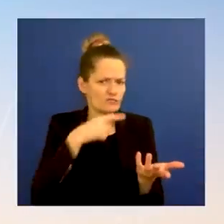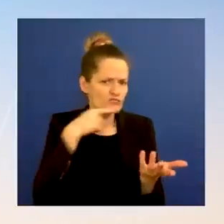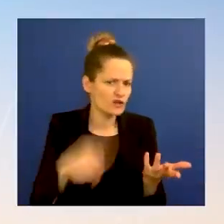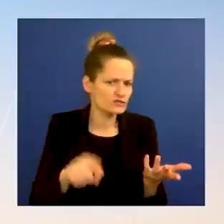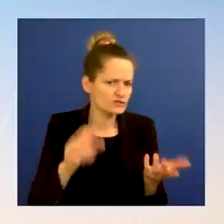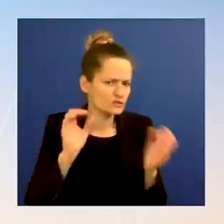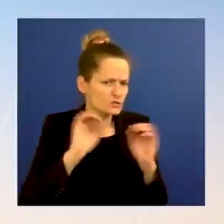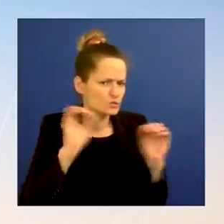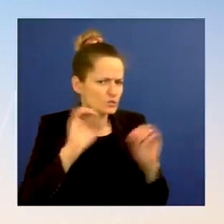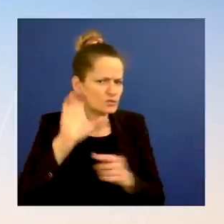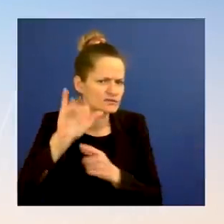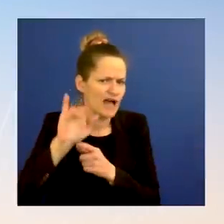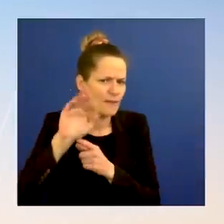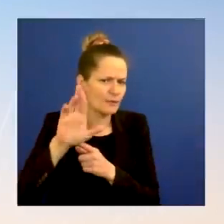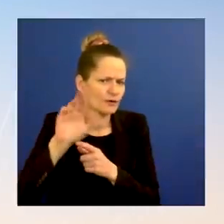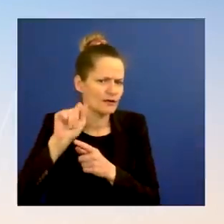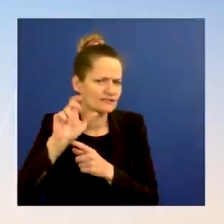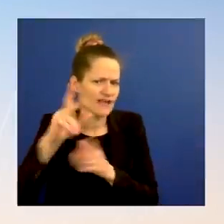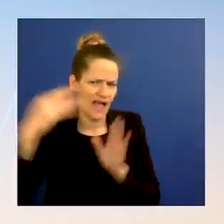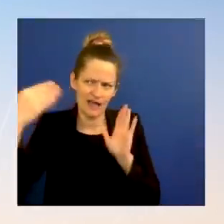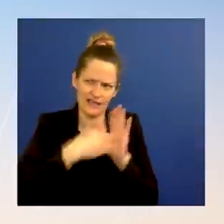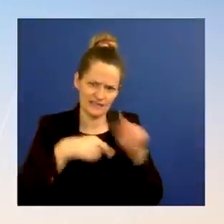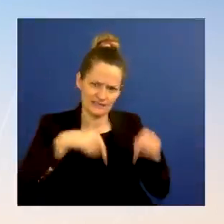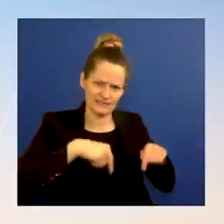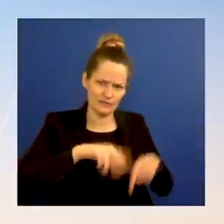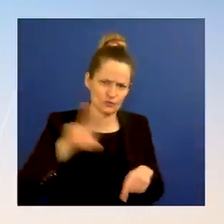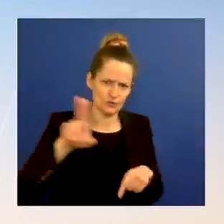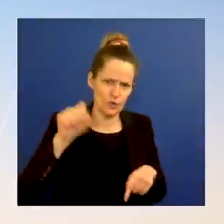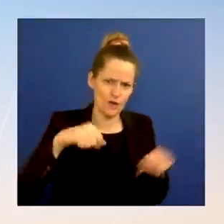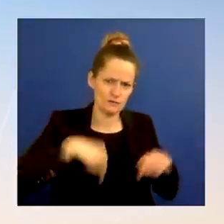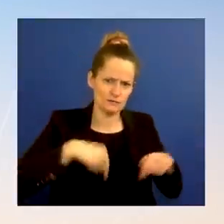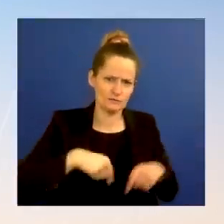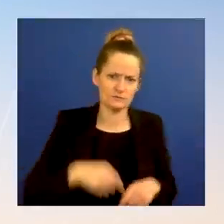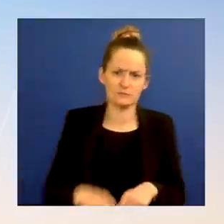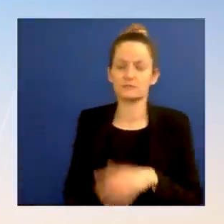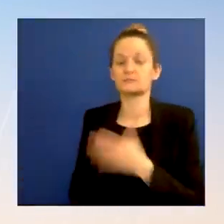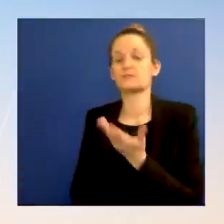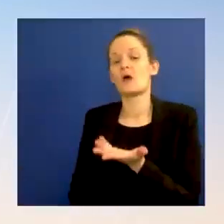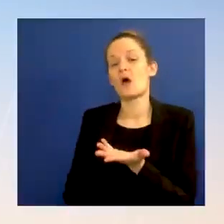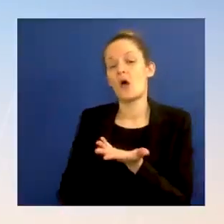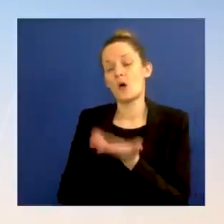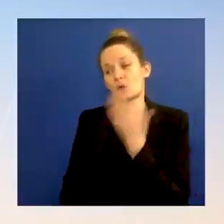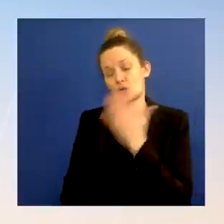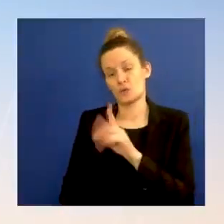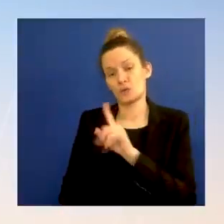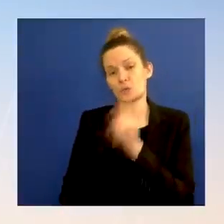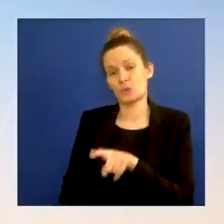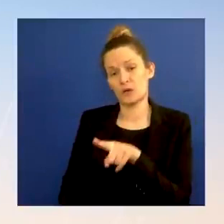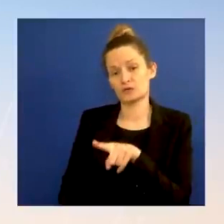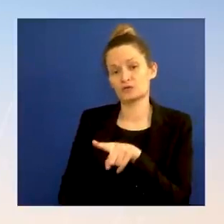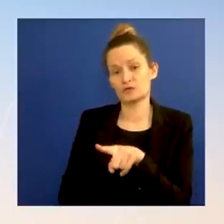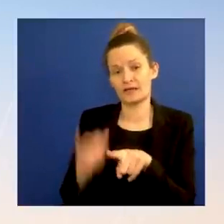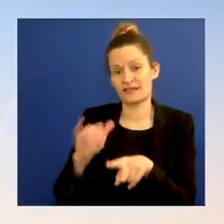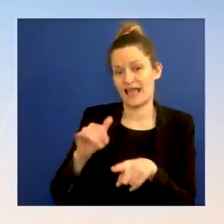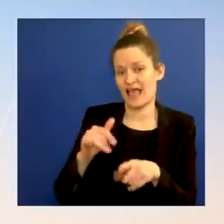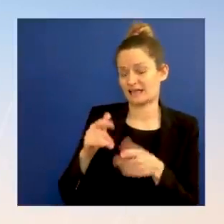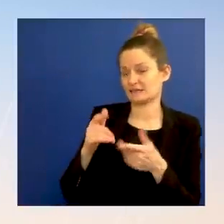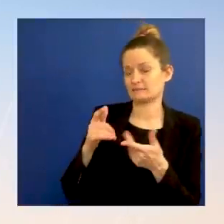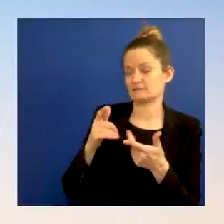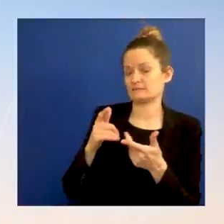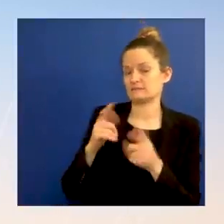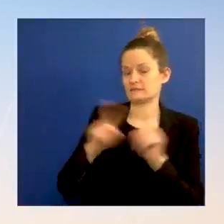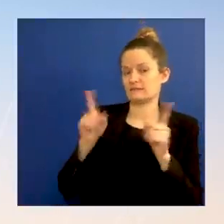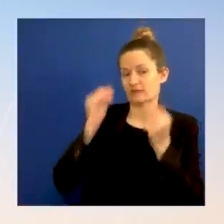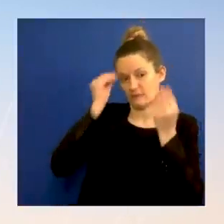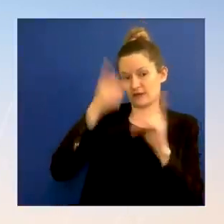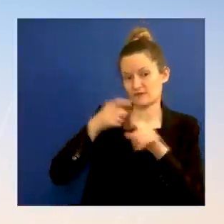anything that I could provide to you from the podium. I would say that the cyber preparations, as you noted, but just for